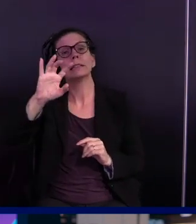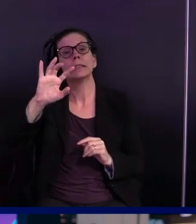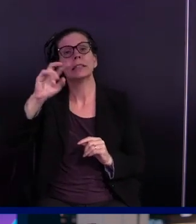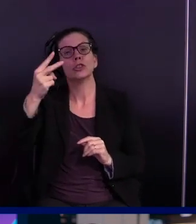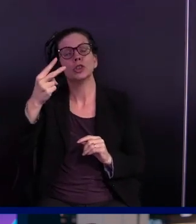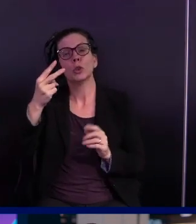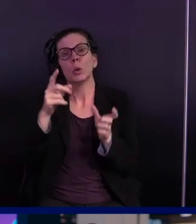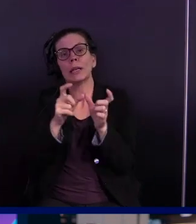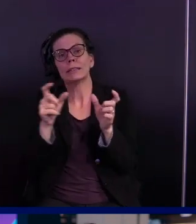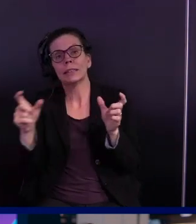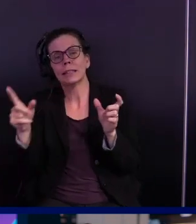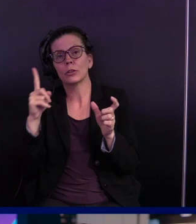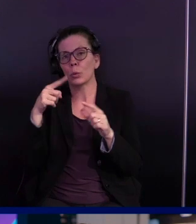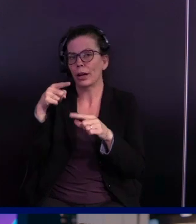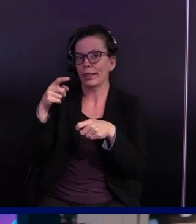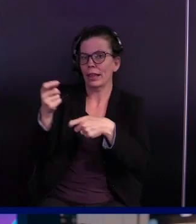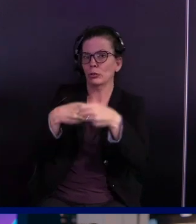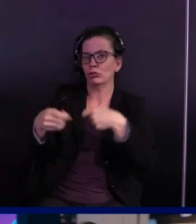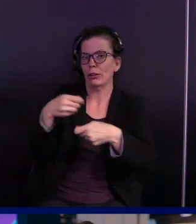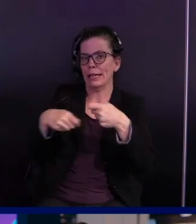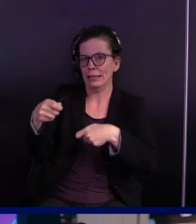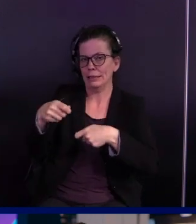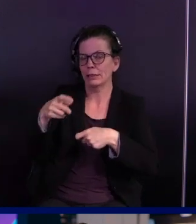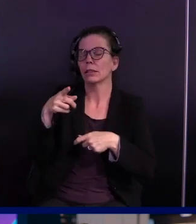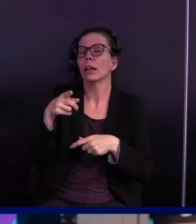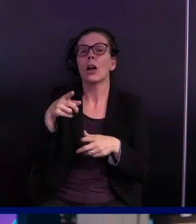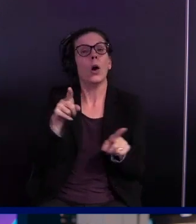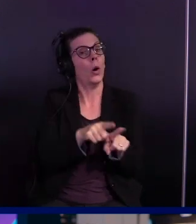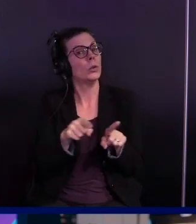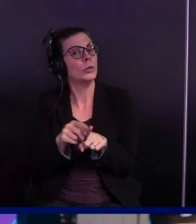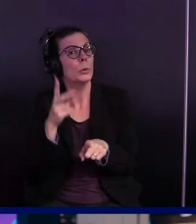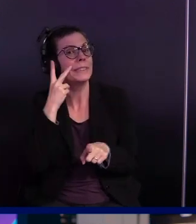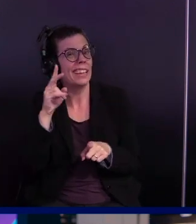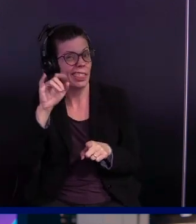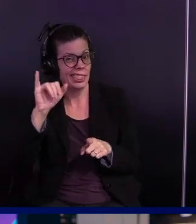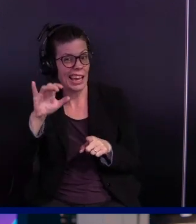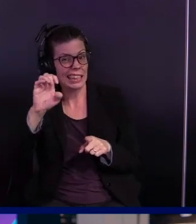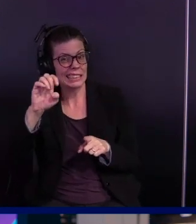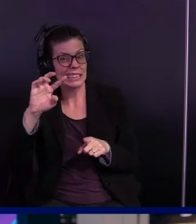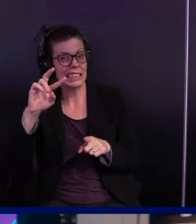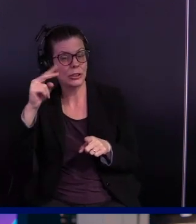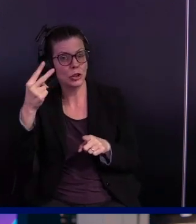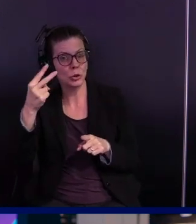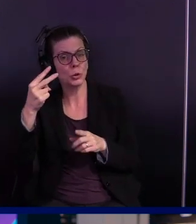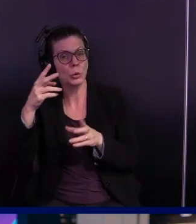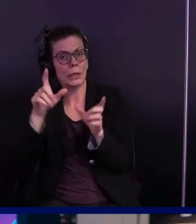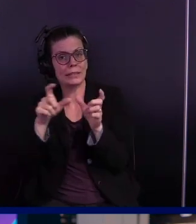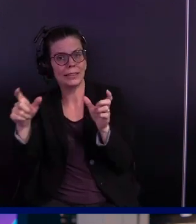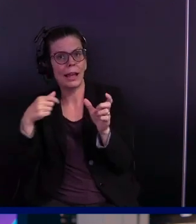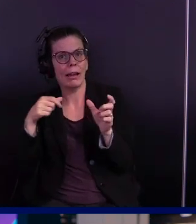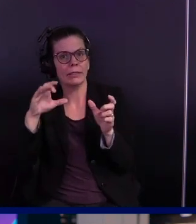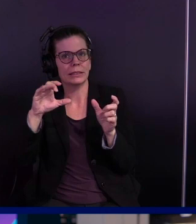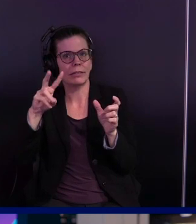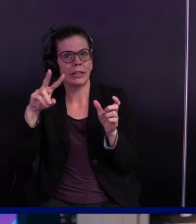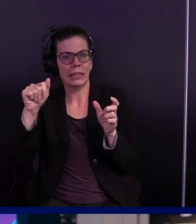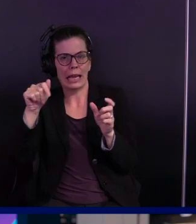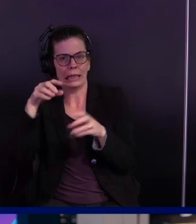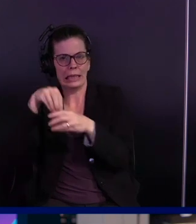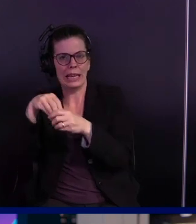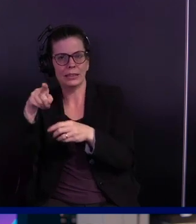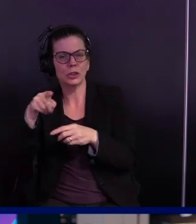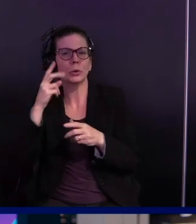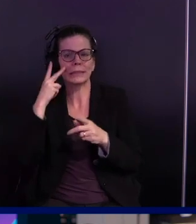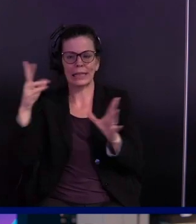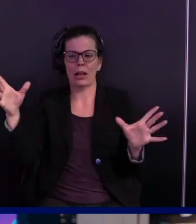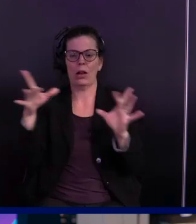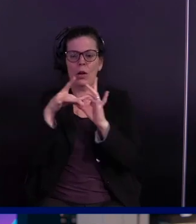those credentials were exfiltrated from. You can also see that EC2 instance had CVEs in it. So it's a good way of picturing together